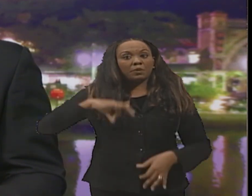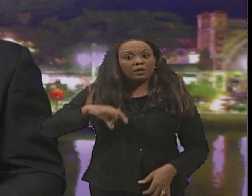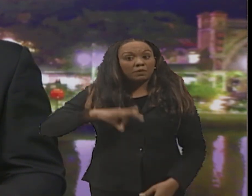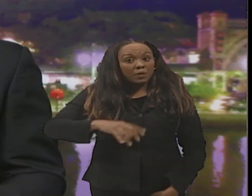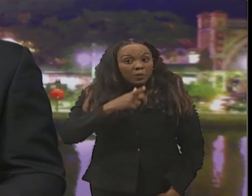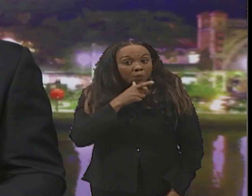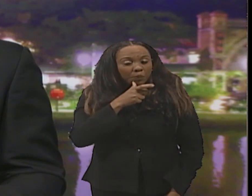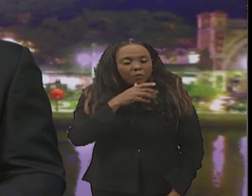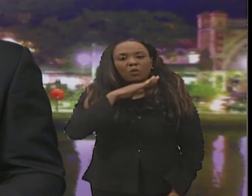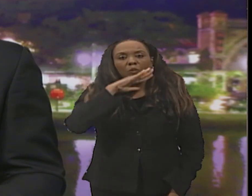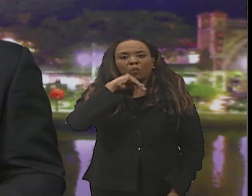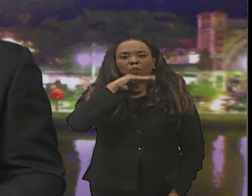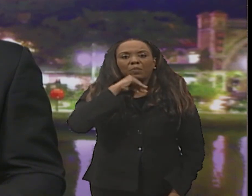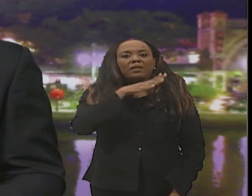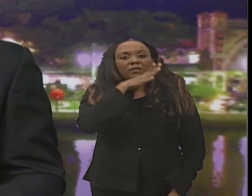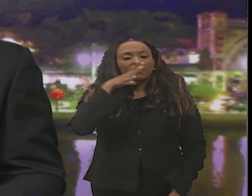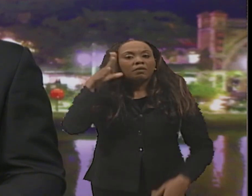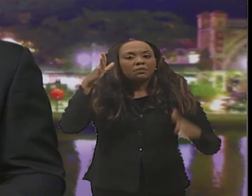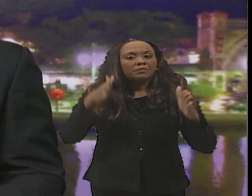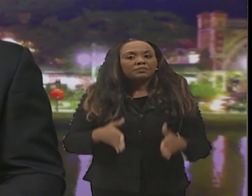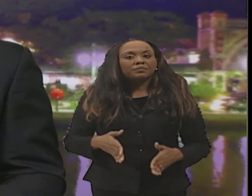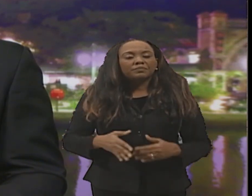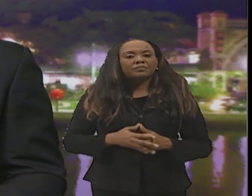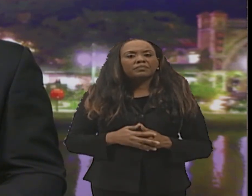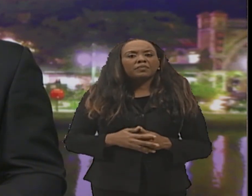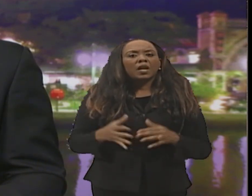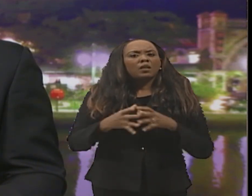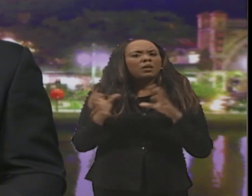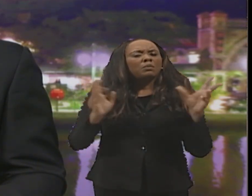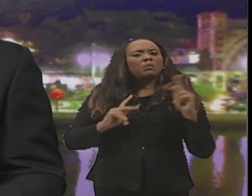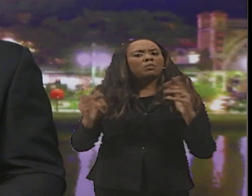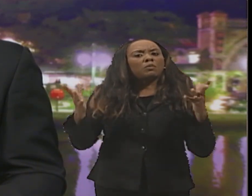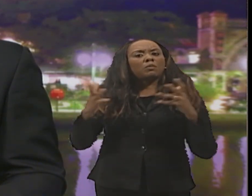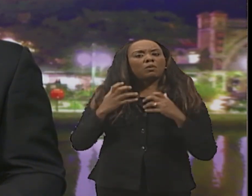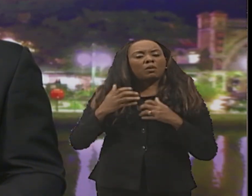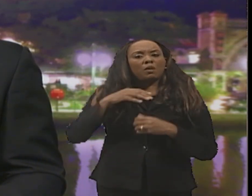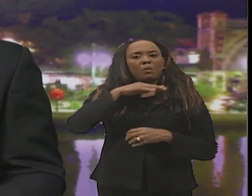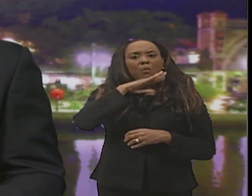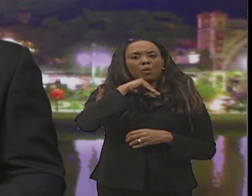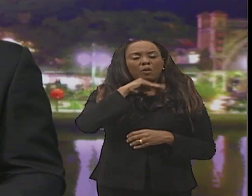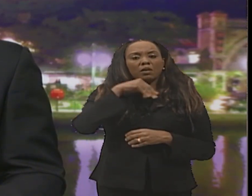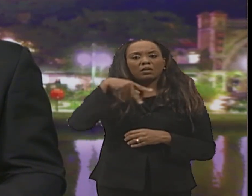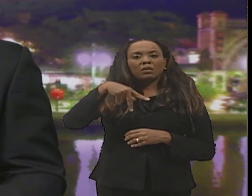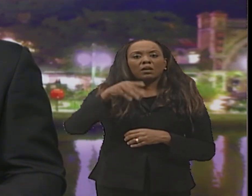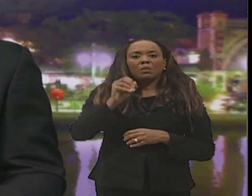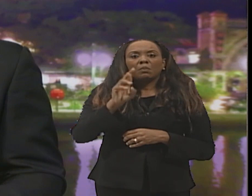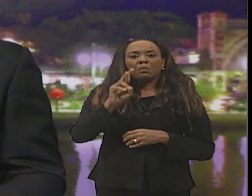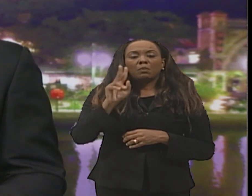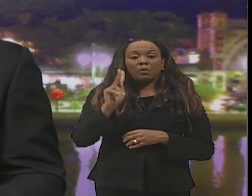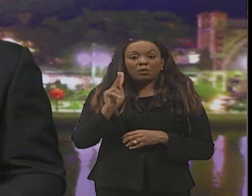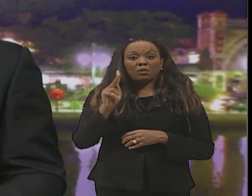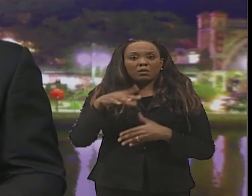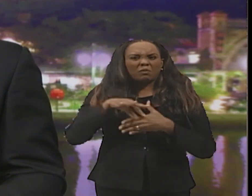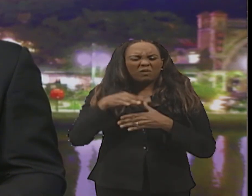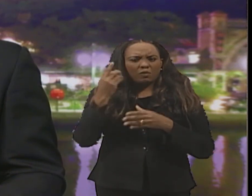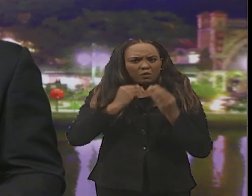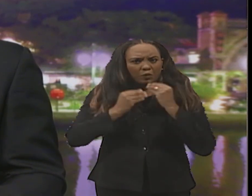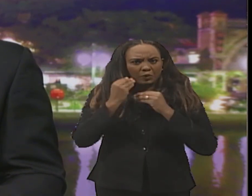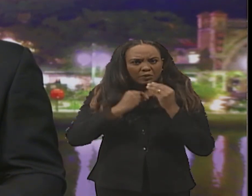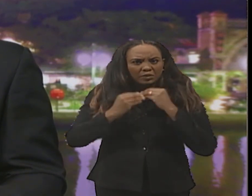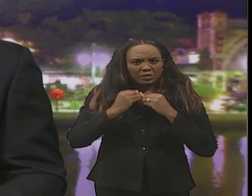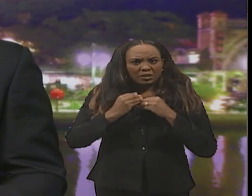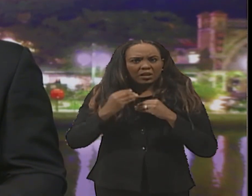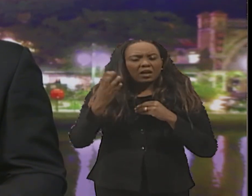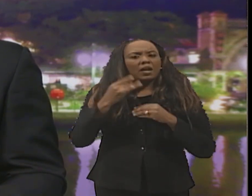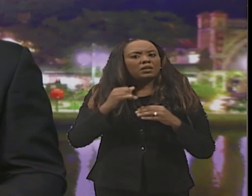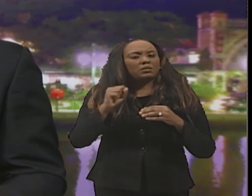In an effort to meet growing demand for local pork, the two entities are encouraging greater use of artificial insemination for